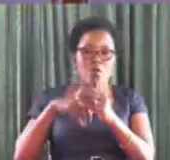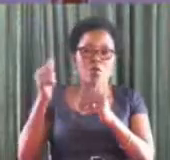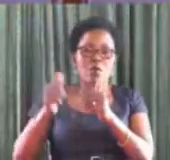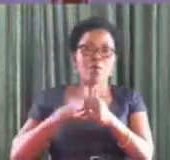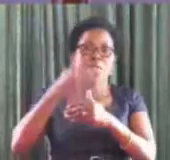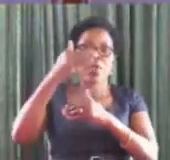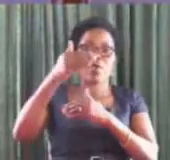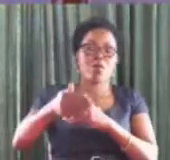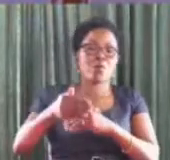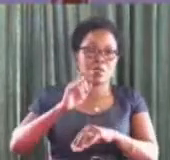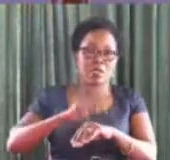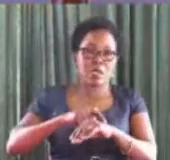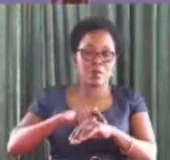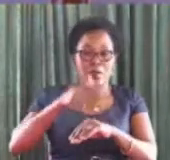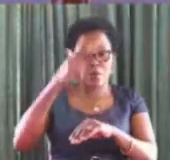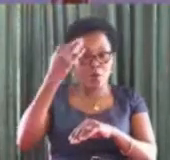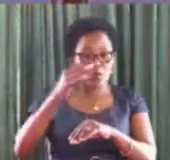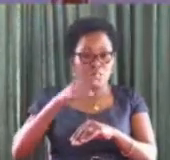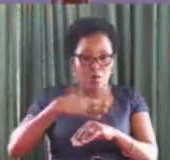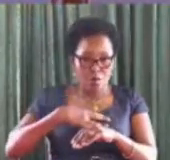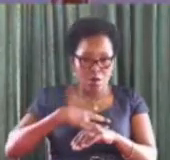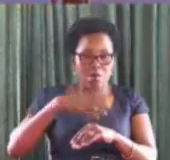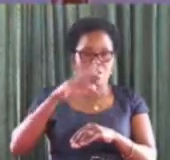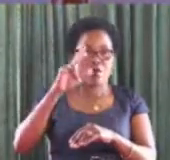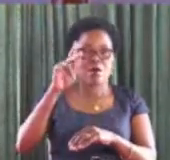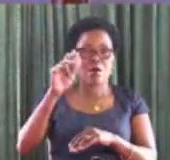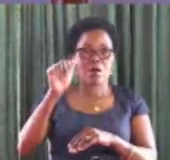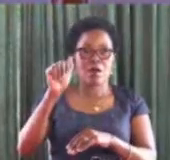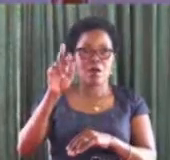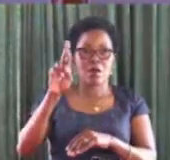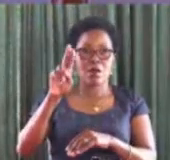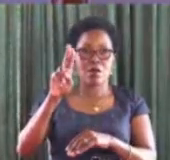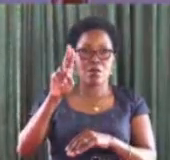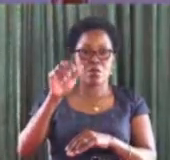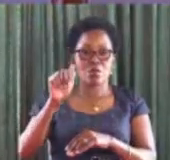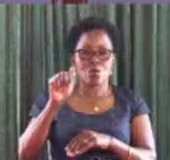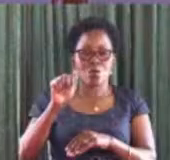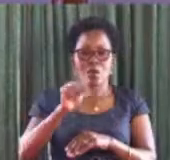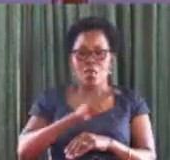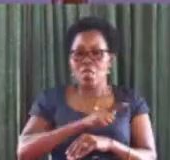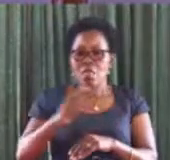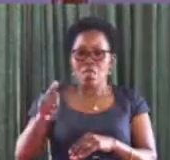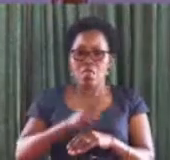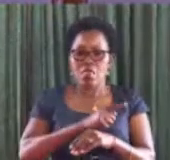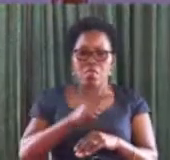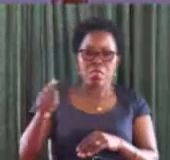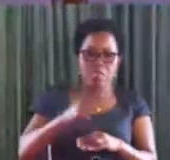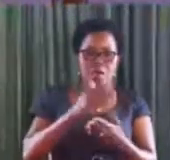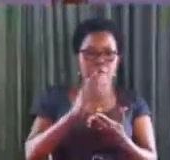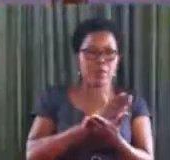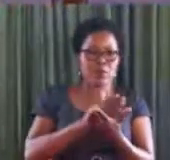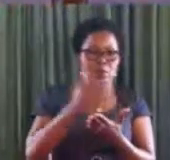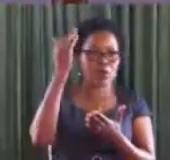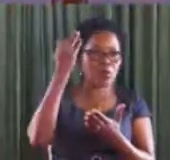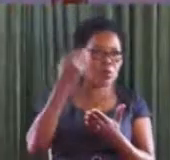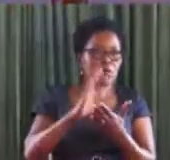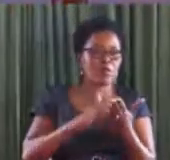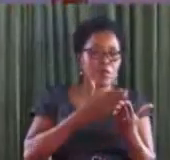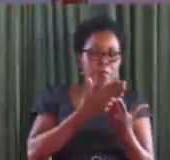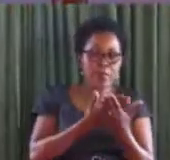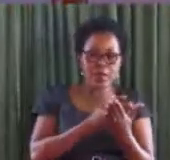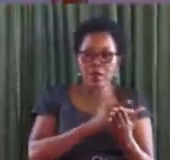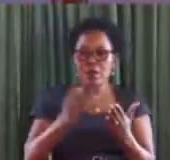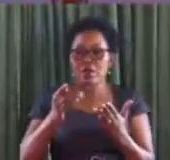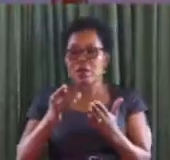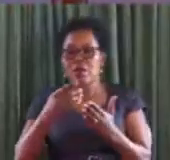Honorable Karua, the back and forth between the Court of Appeal and the High Court consumed all